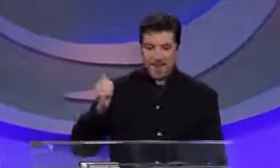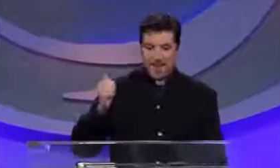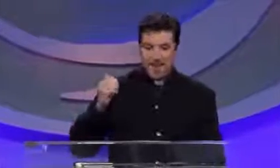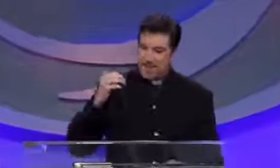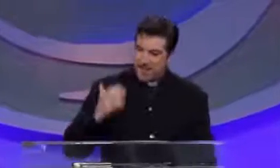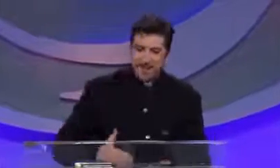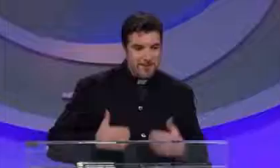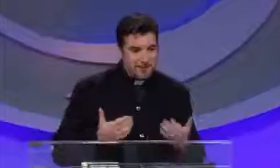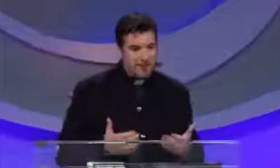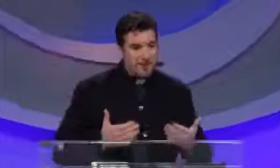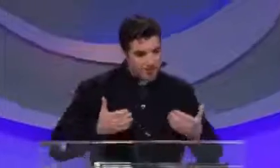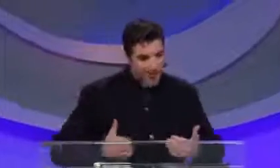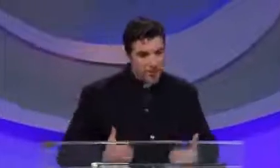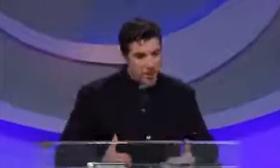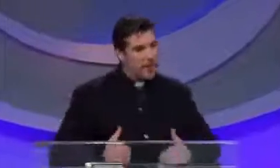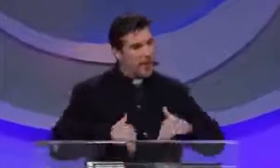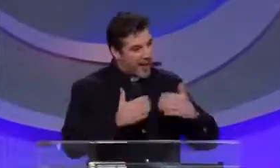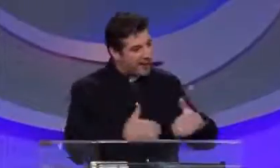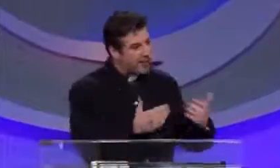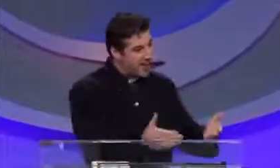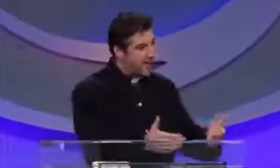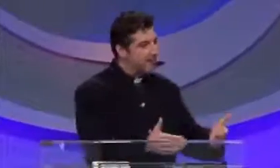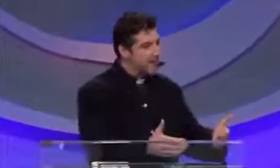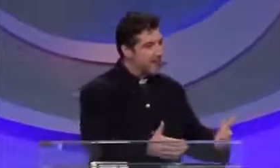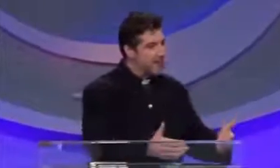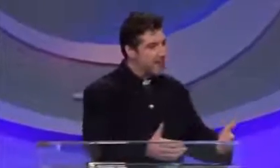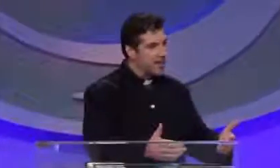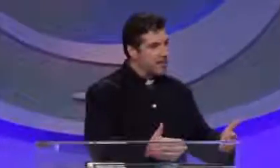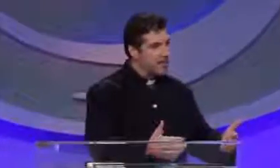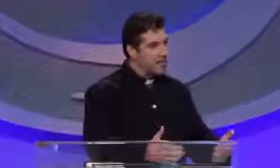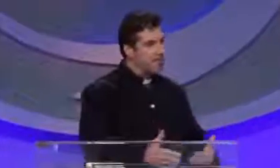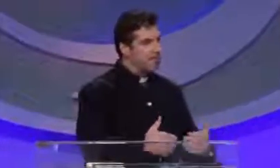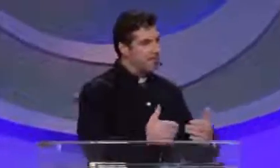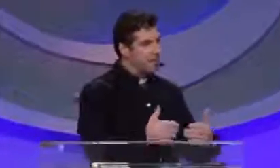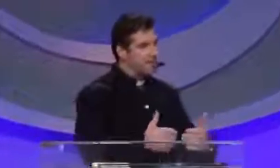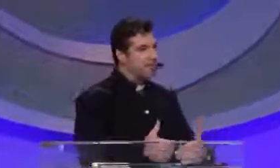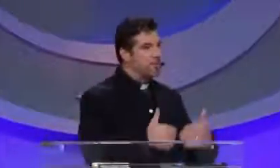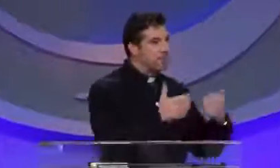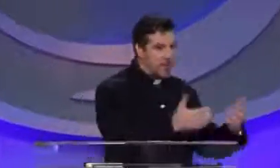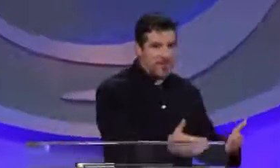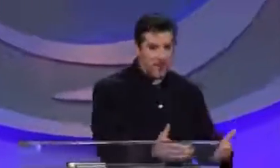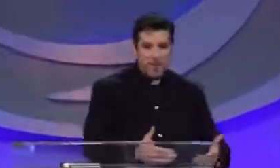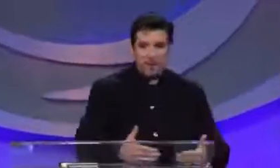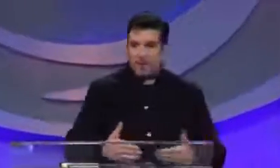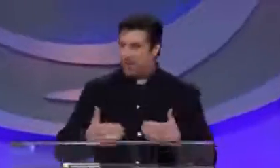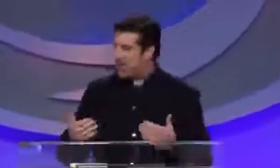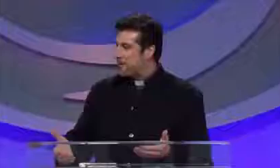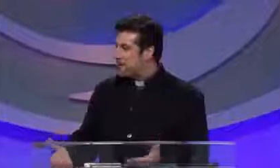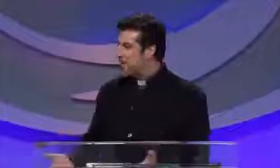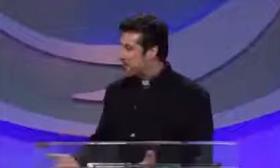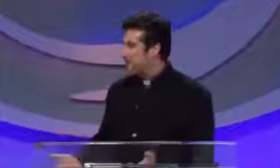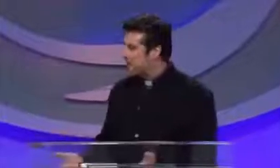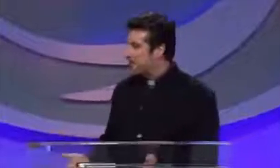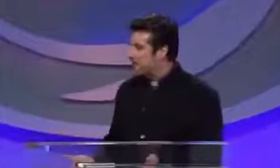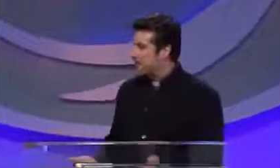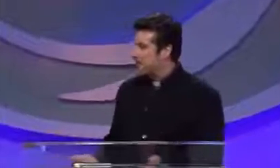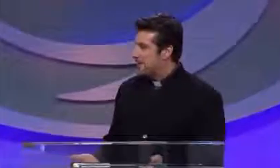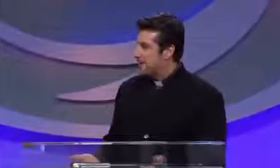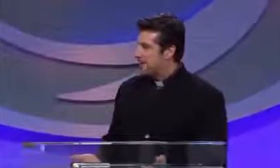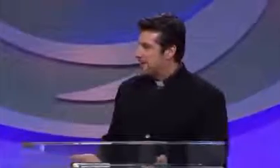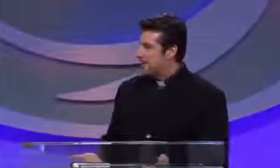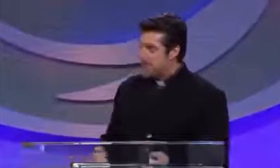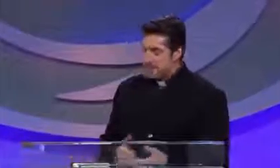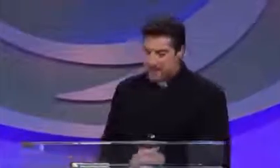And it excites me because I know what I haven't done to be put in front of the people I found myself.